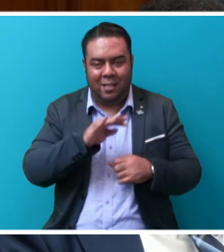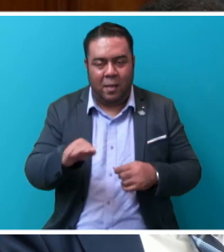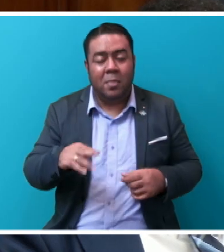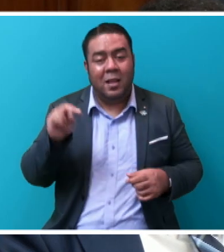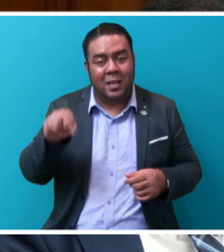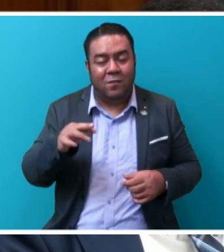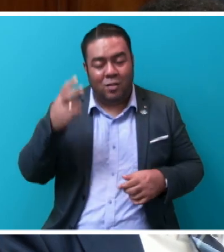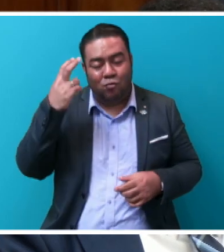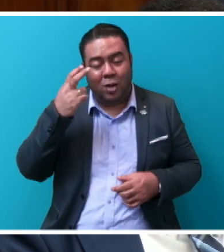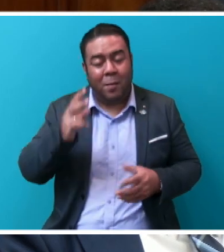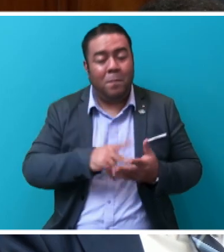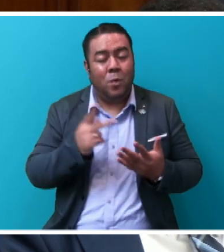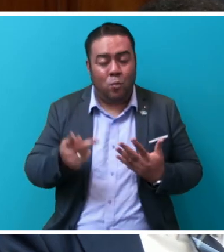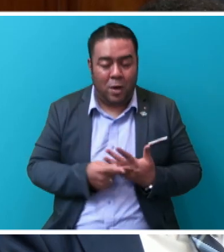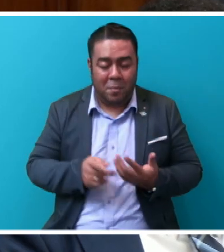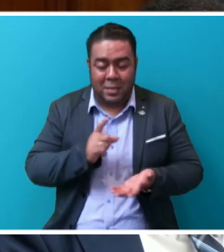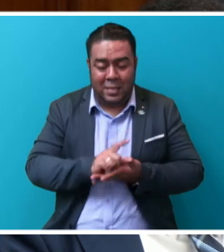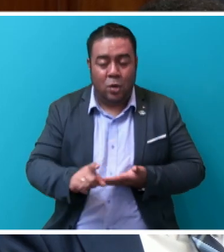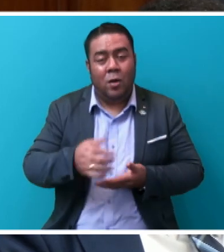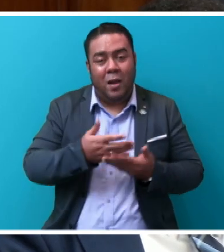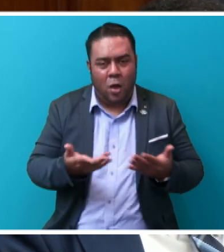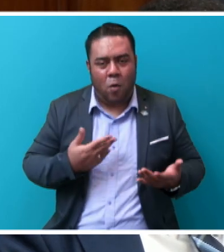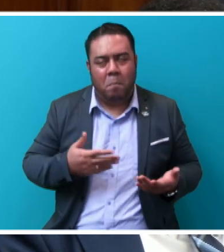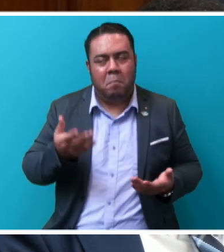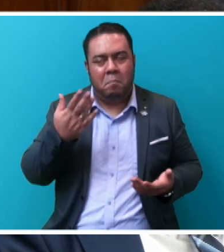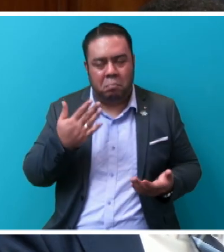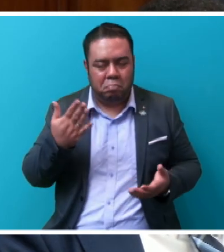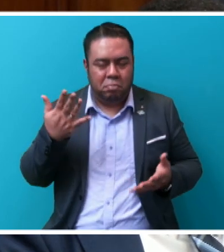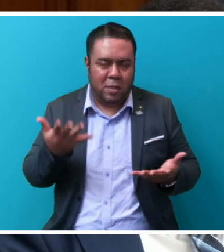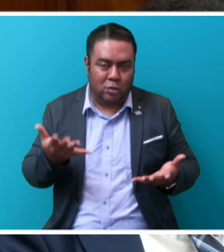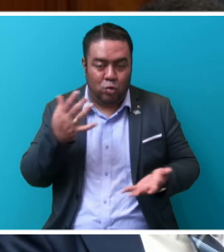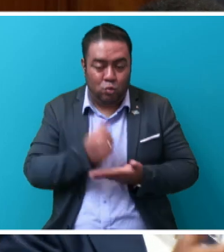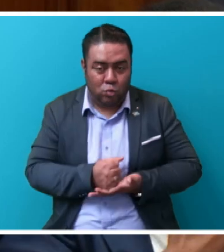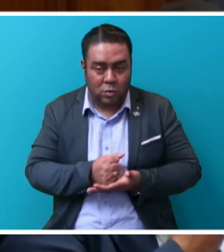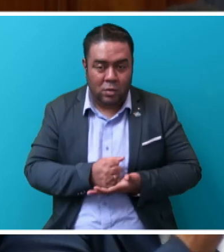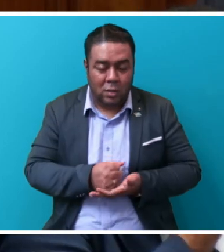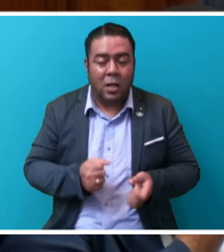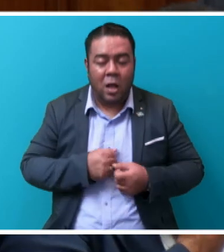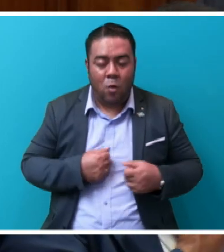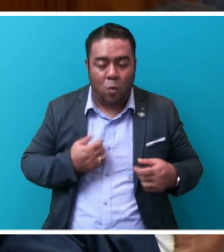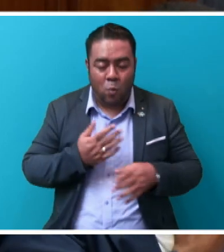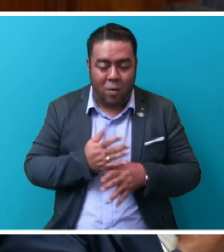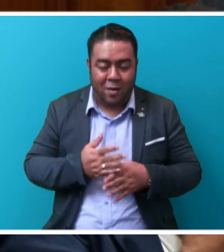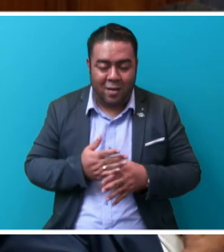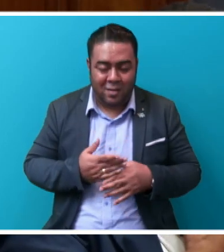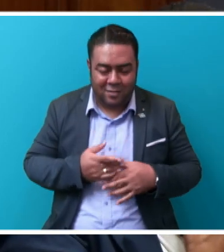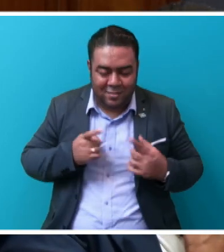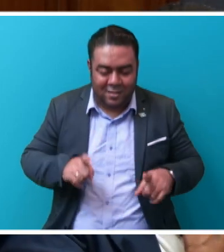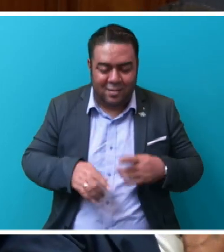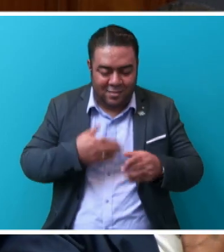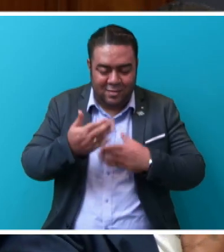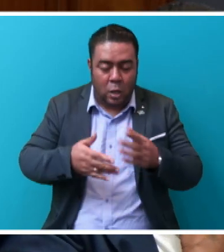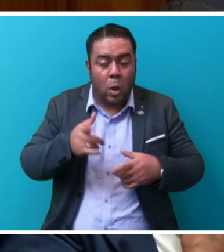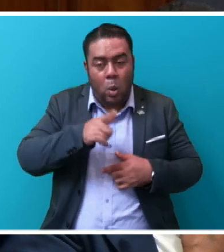these training programs is clearer now more than ever, as they ensure that our workforce remains competitive, both